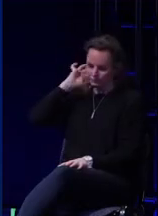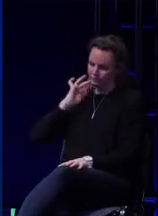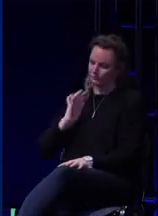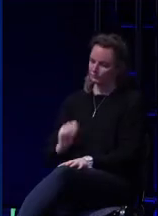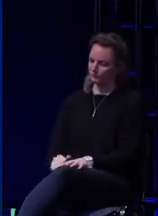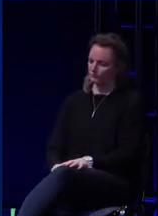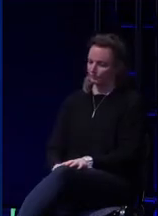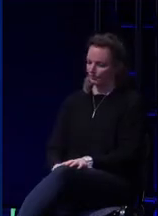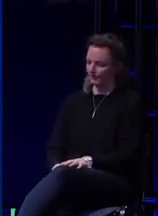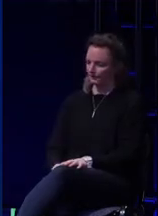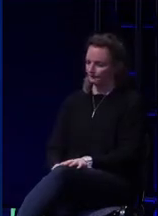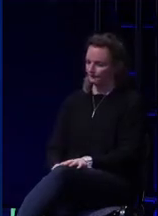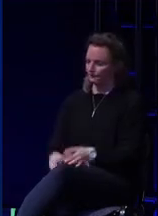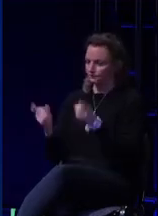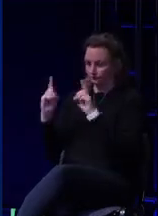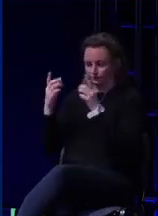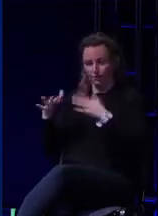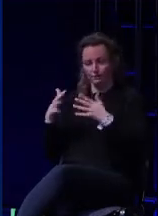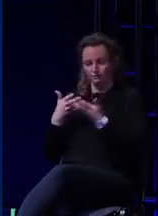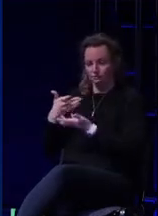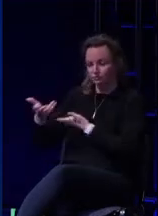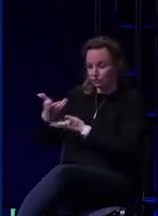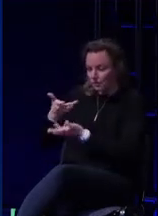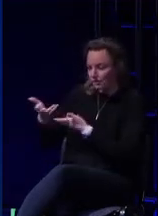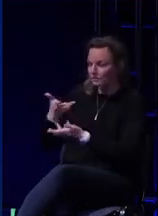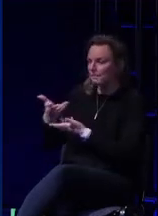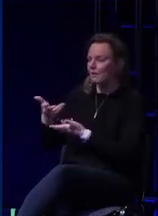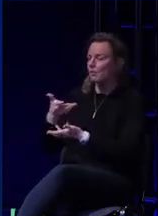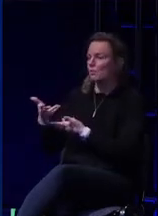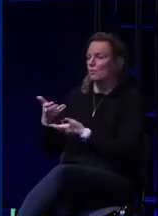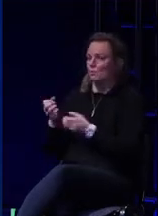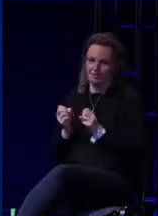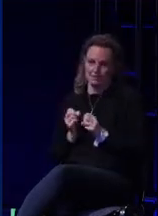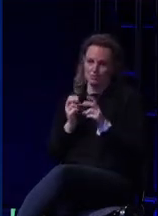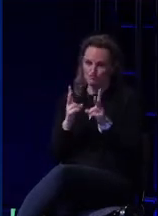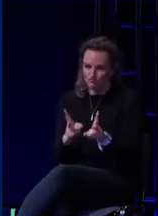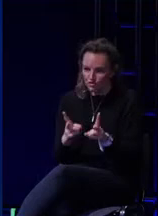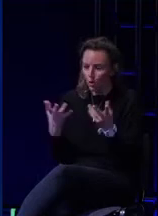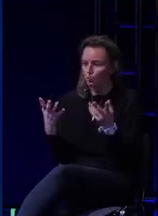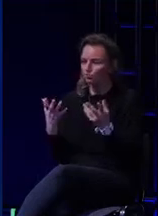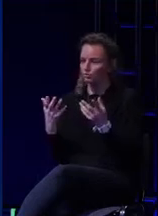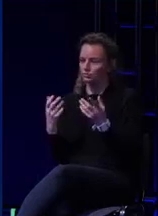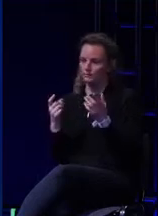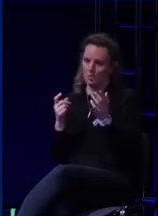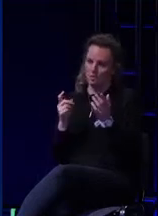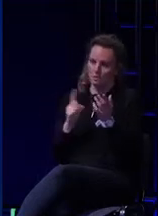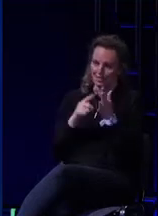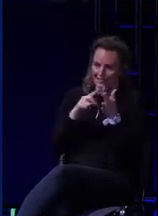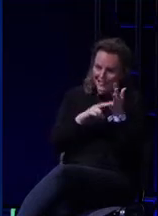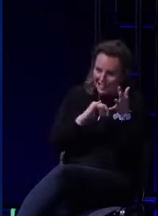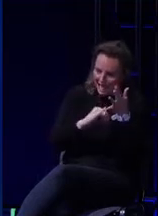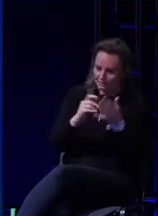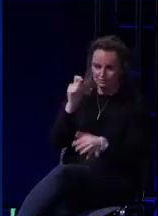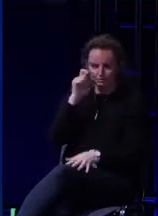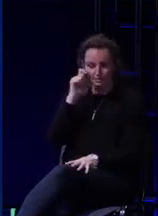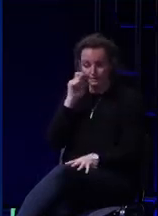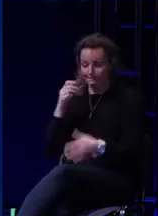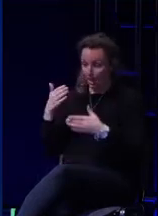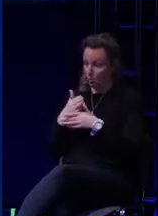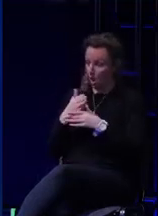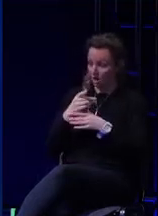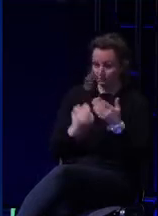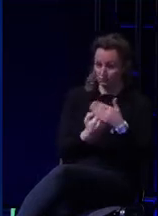to what you were saying in terms of the kind of the approach in terms of lenses, it's like I'm working on a project at the moment where